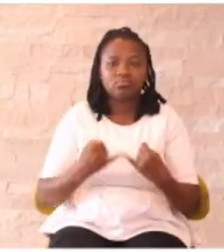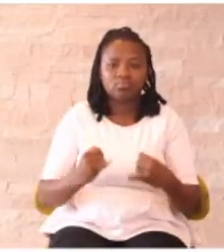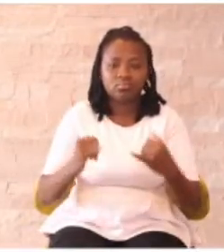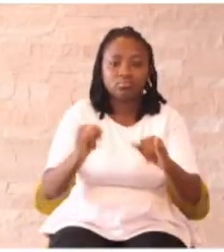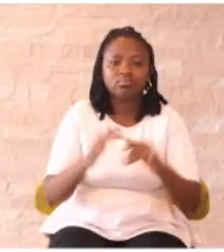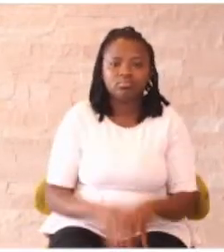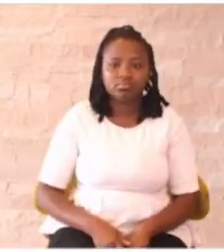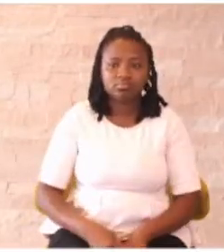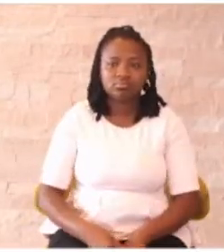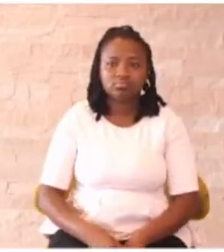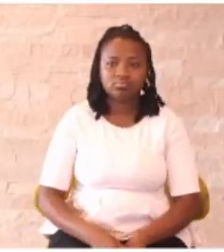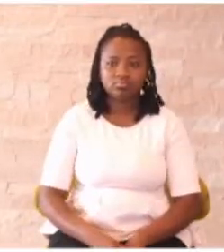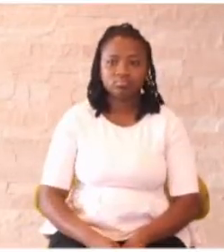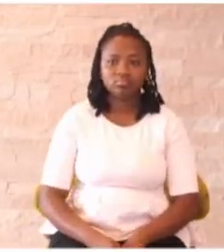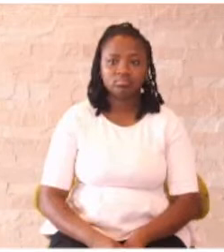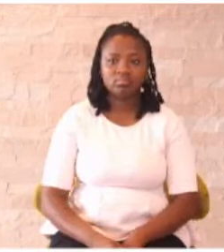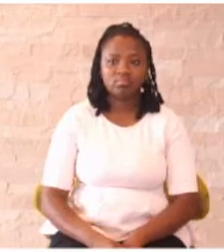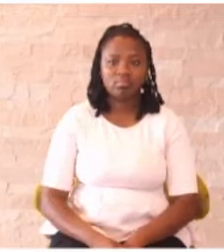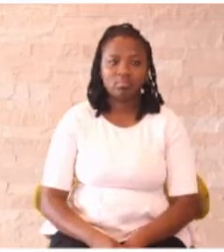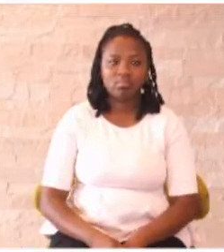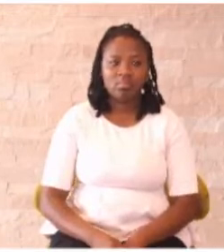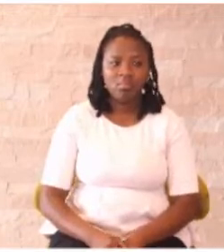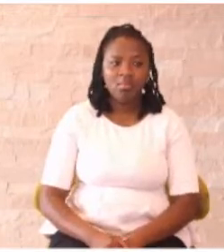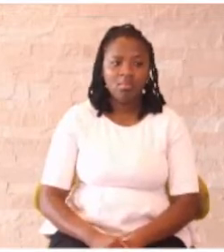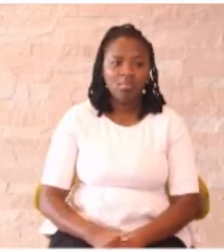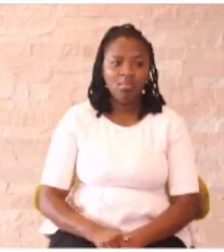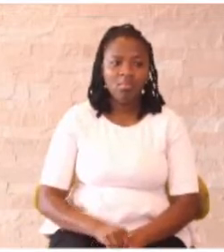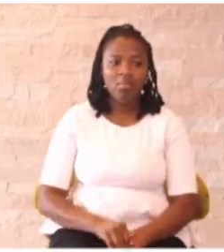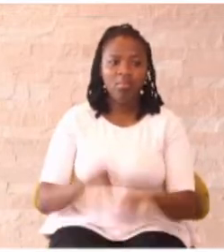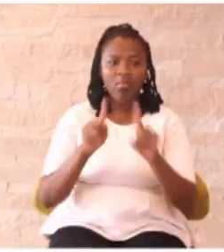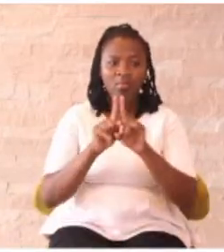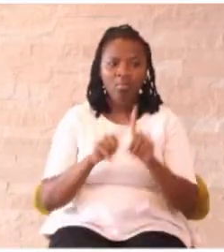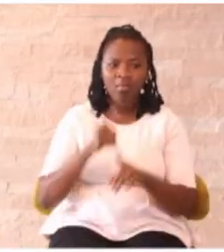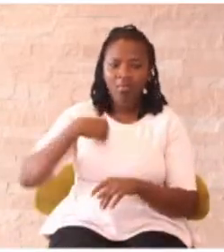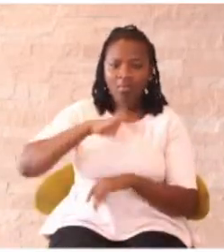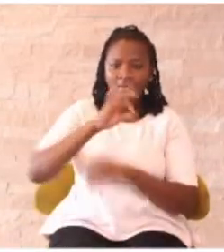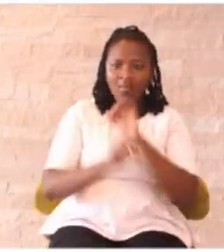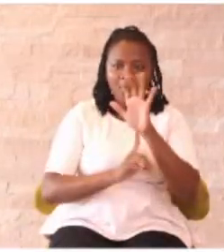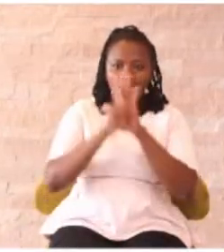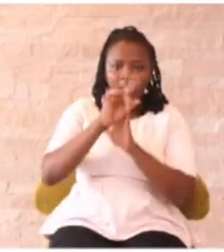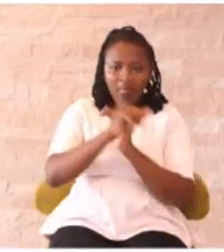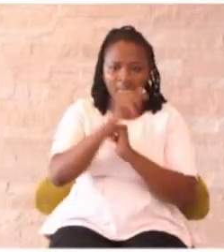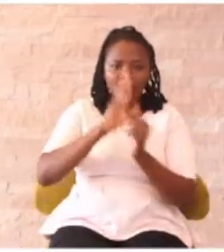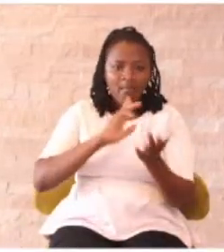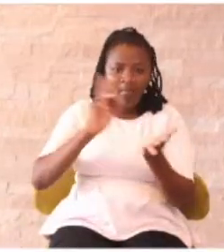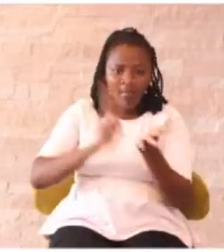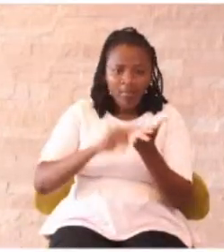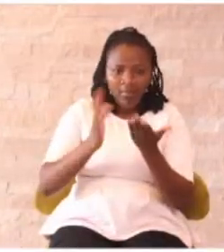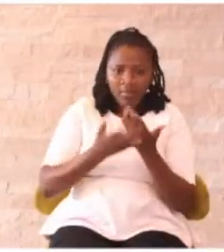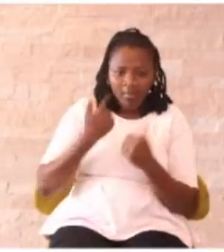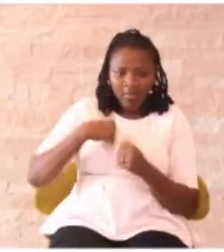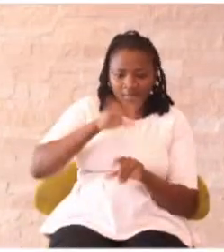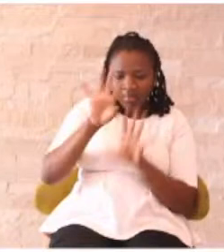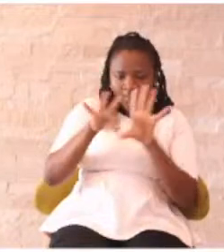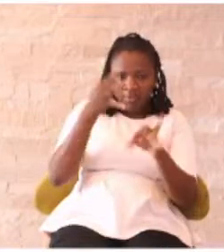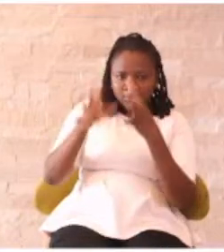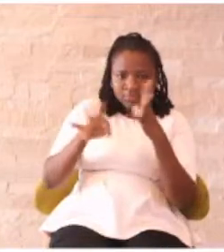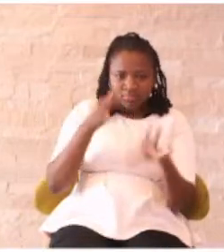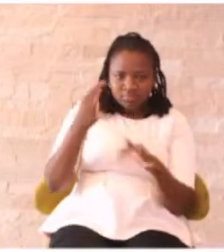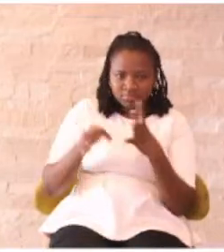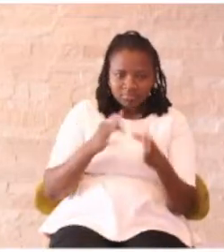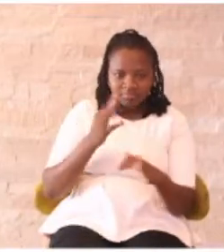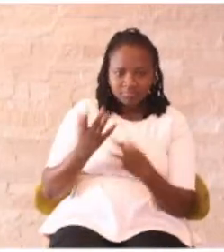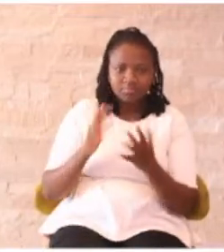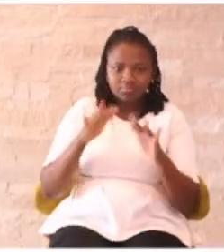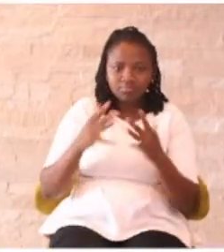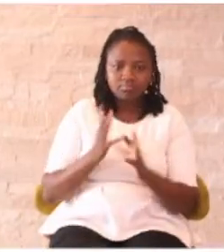Yes, as a Uganda Gender Consortium, we developed a shadow report to analyze the progress towards gender responsive